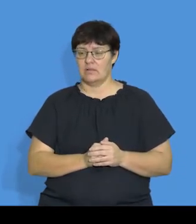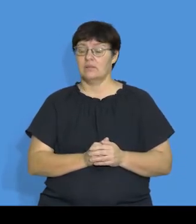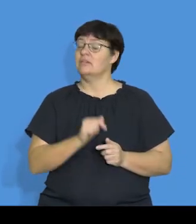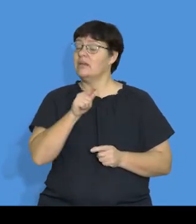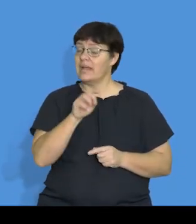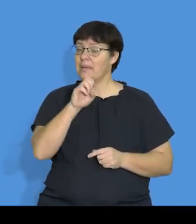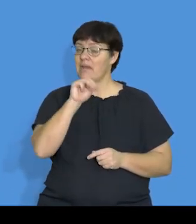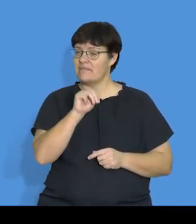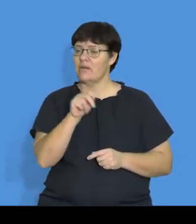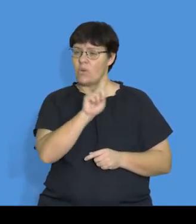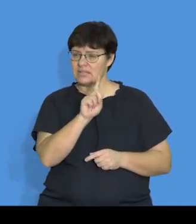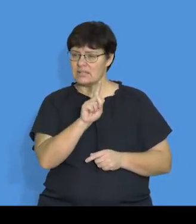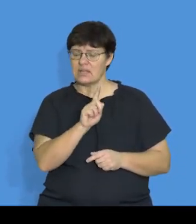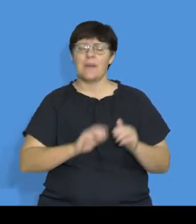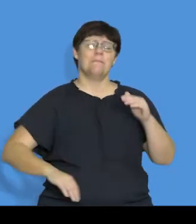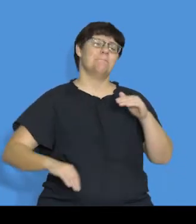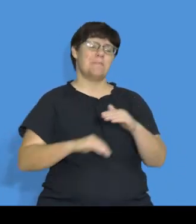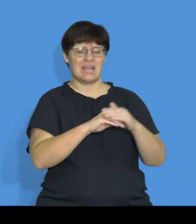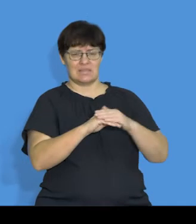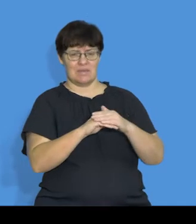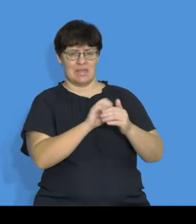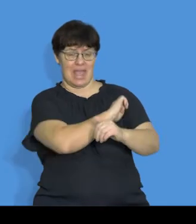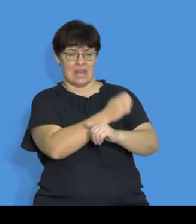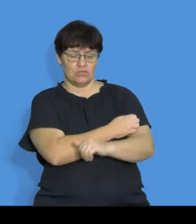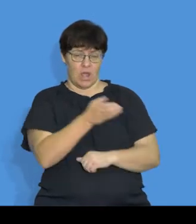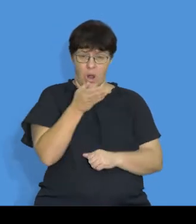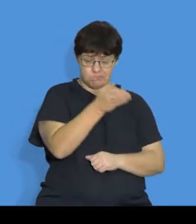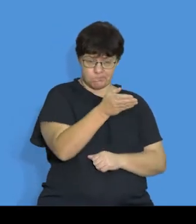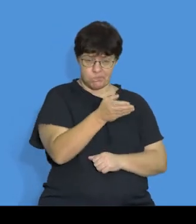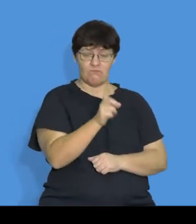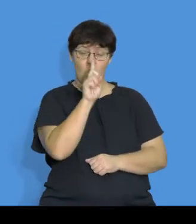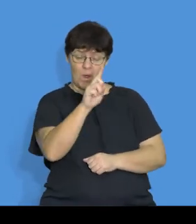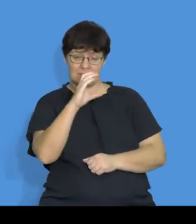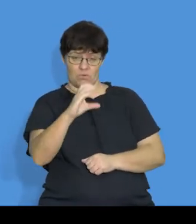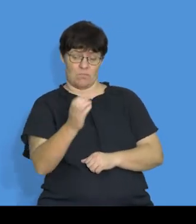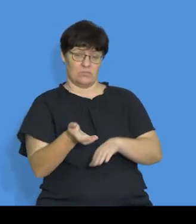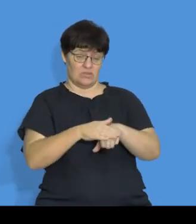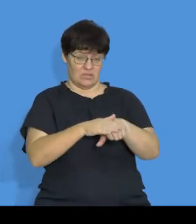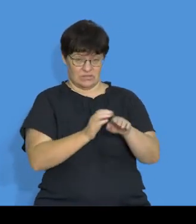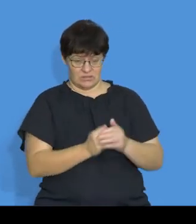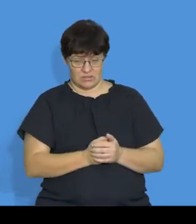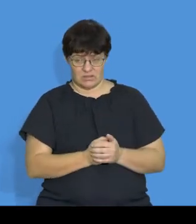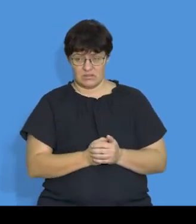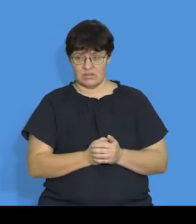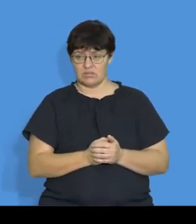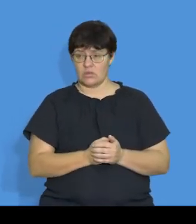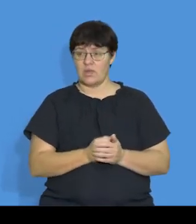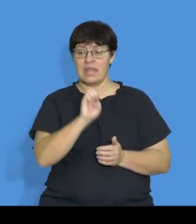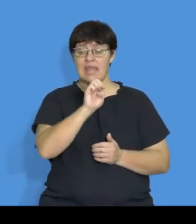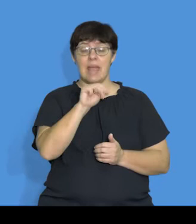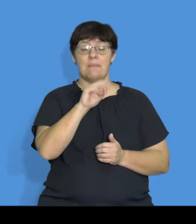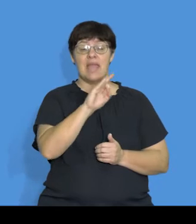is the actually maximum energy stored per coulomb of charge. So the EMF of the battery does